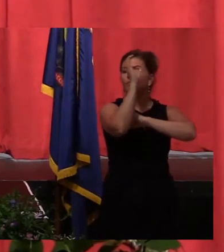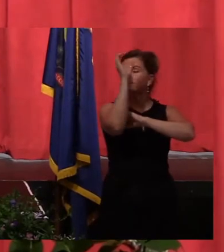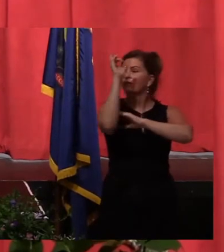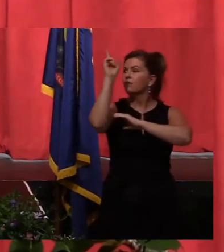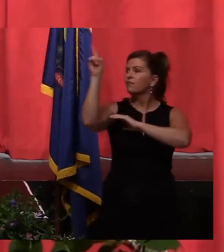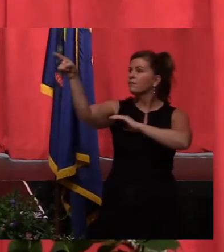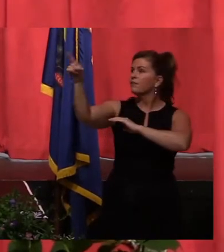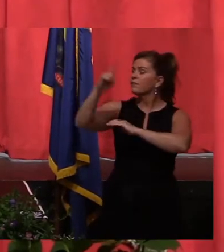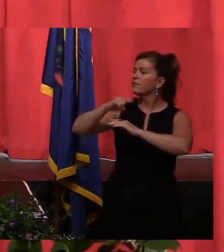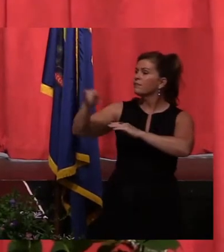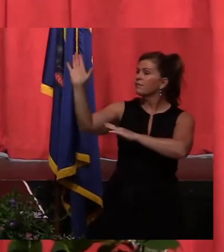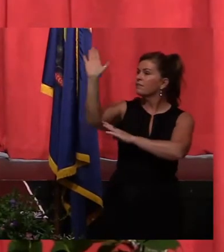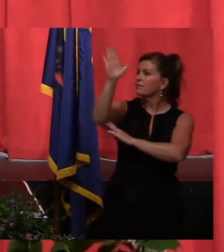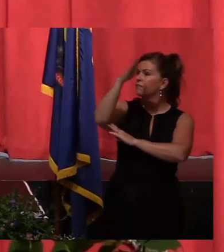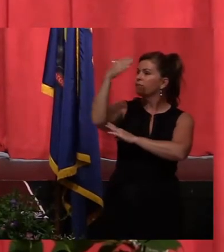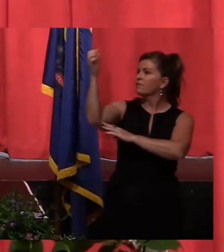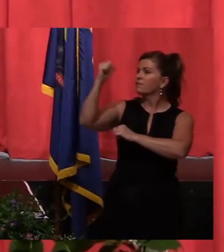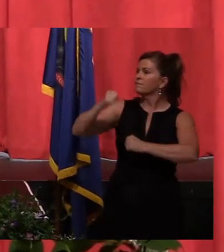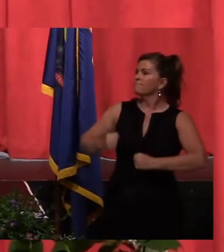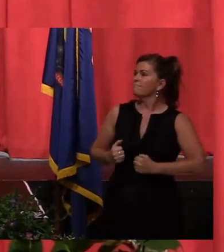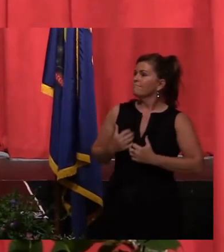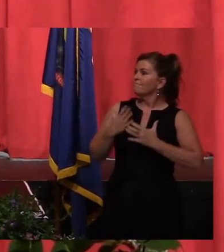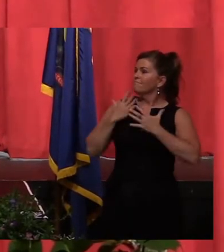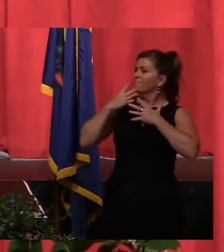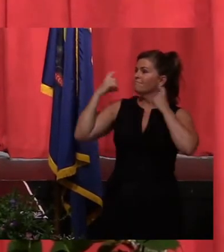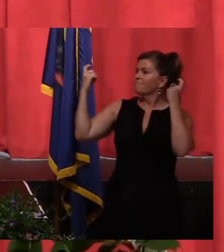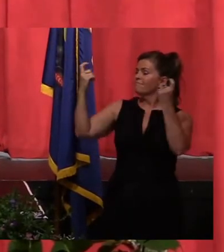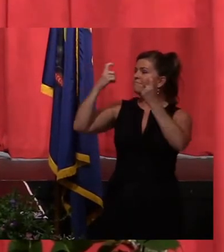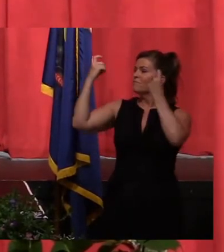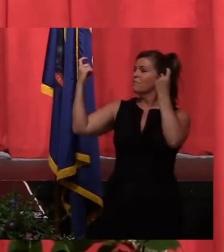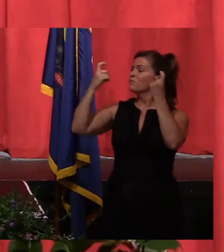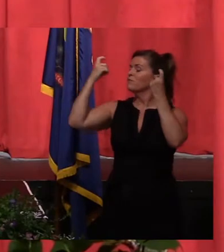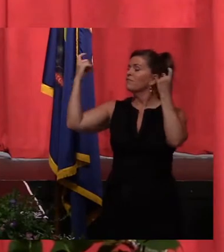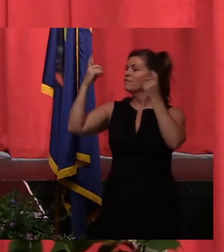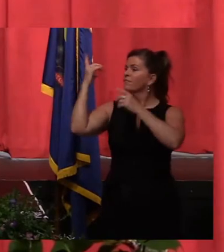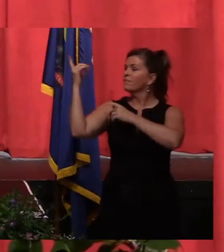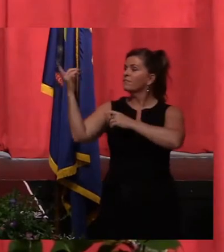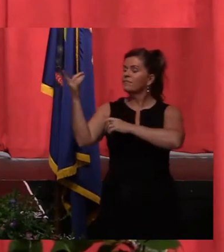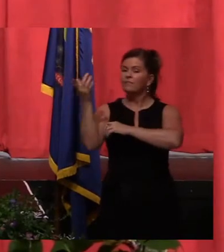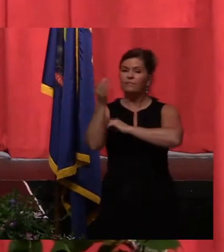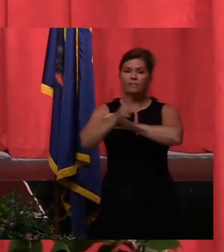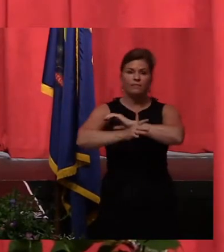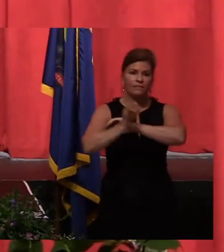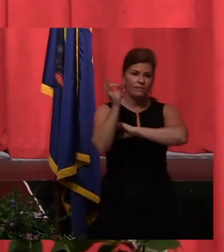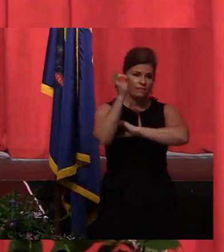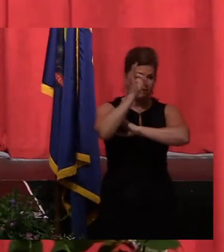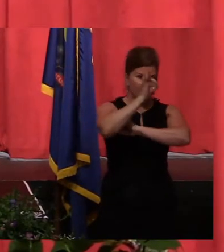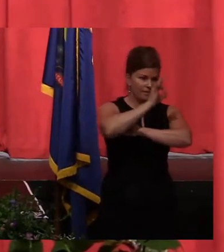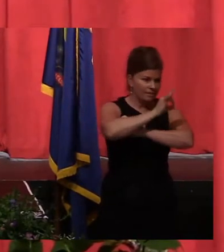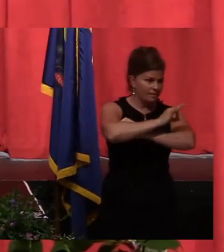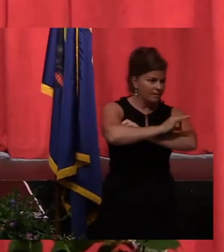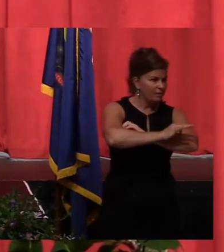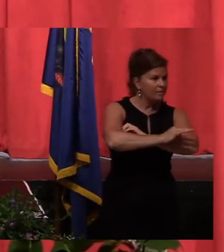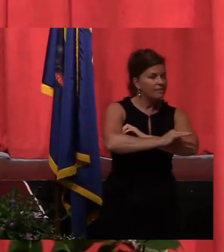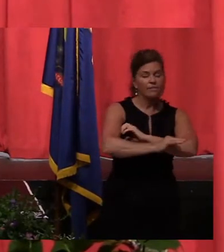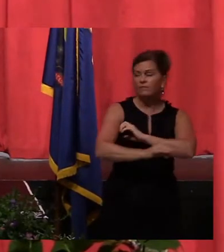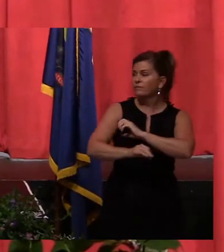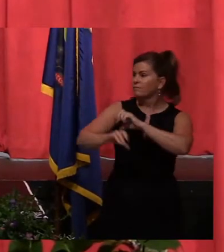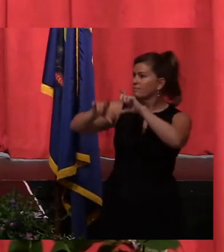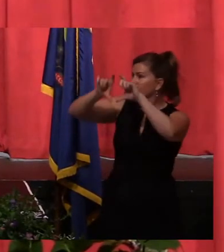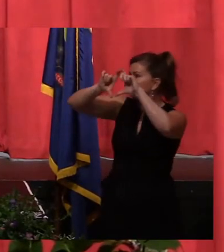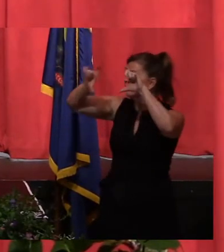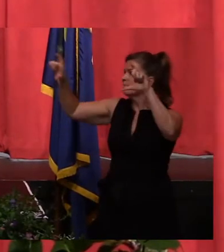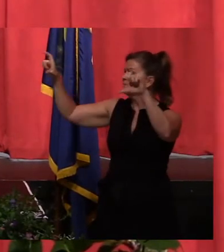so proudly we hailed at the twilight's last gleaming? Whose